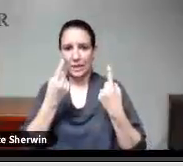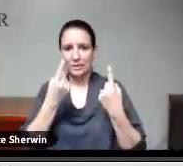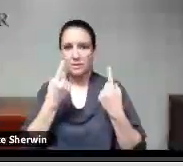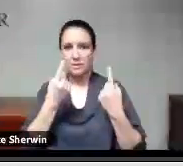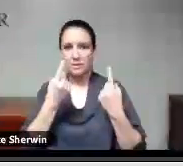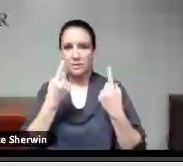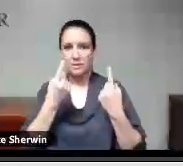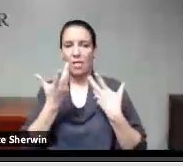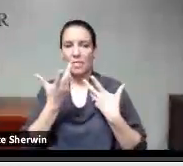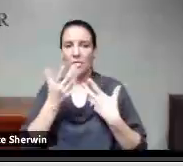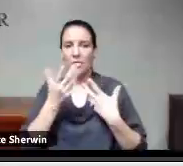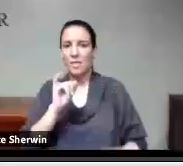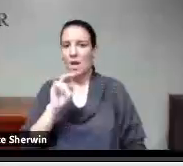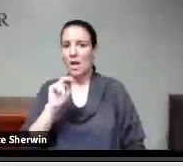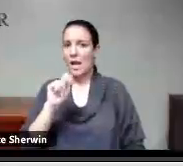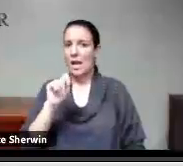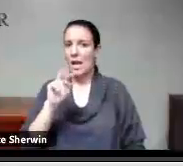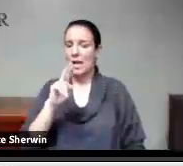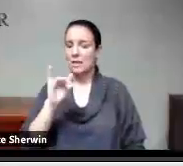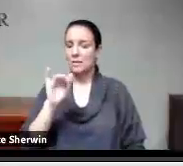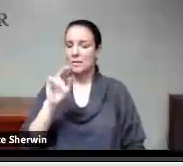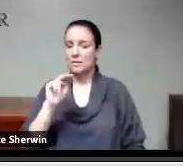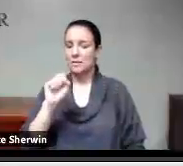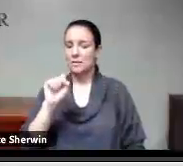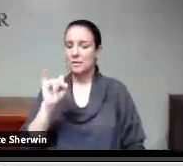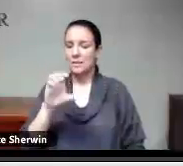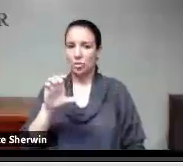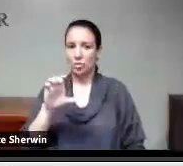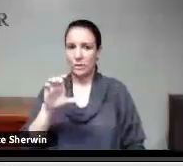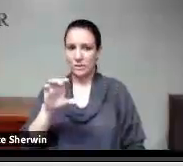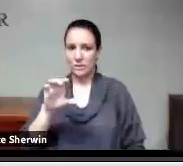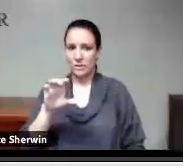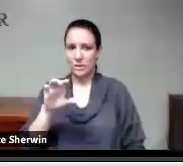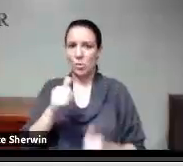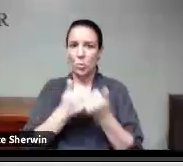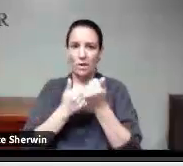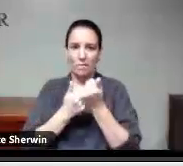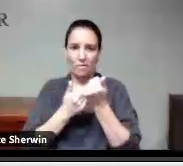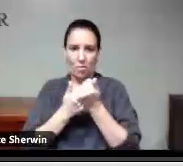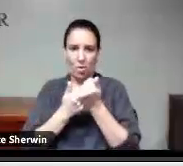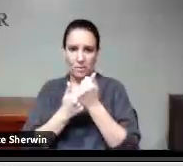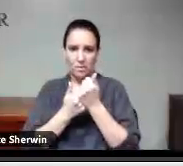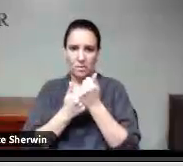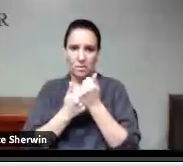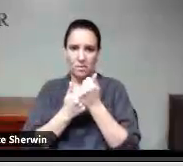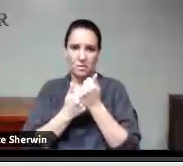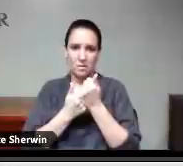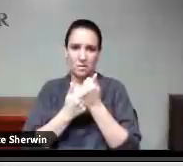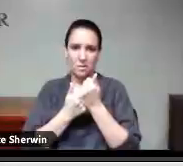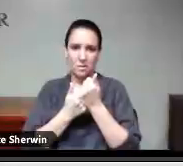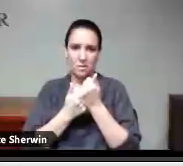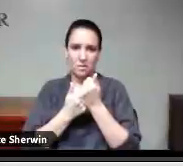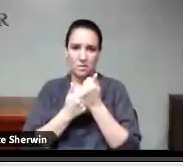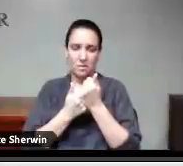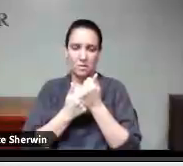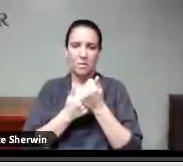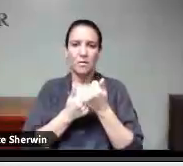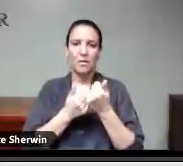intrinsic reinforcement from implying his or her new knowledge, skills, and